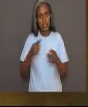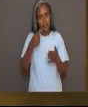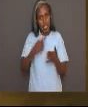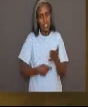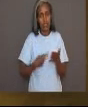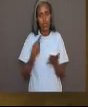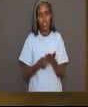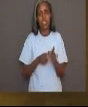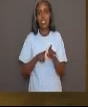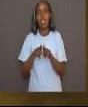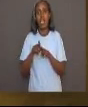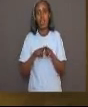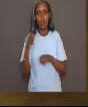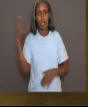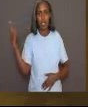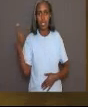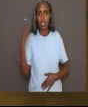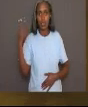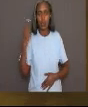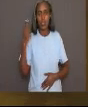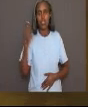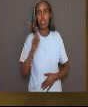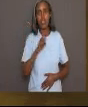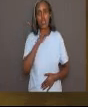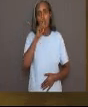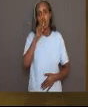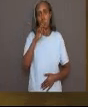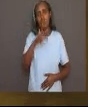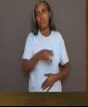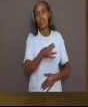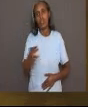this argument using a truth table.